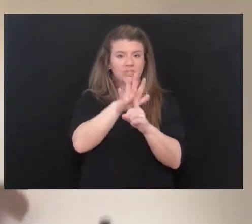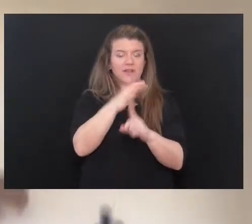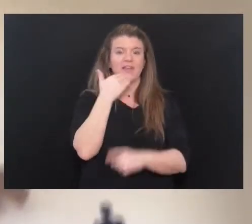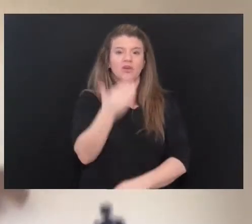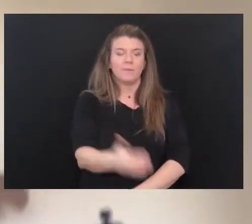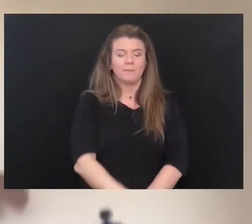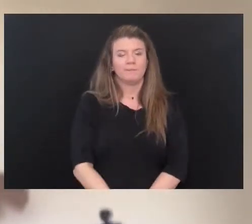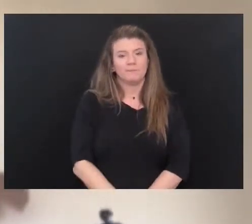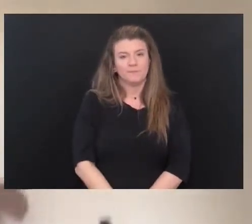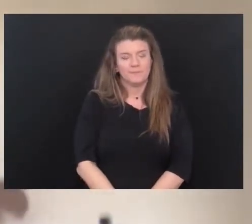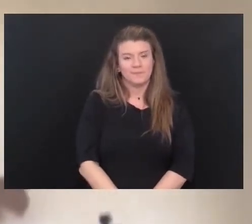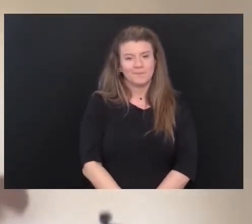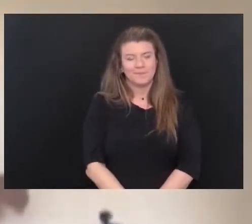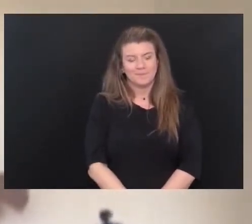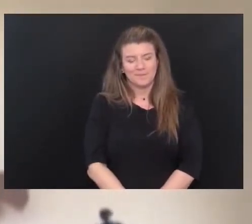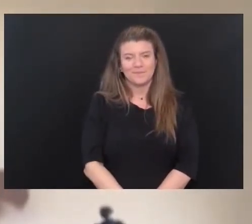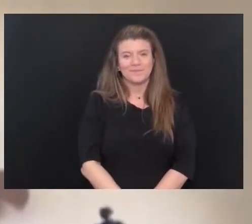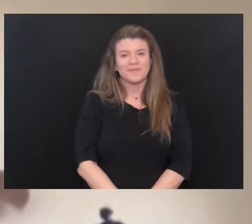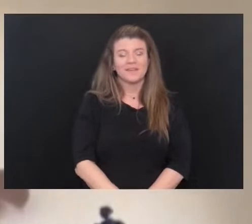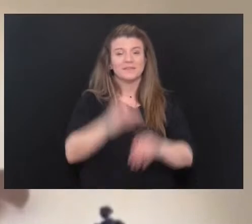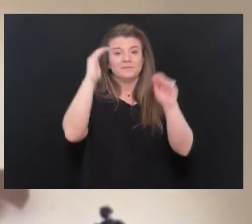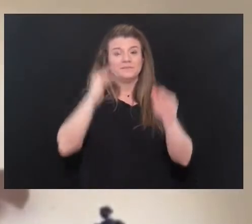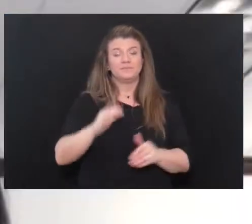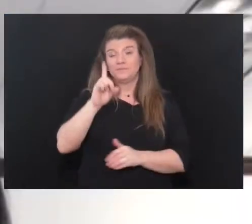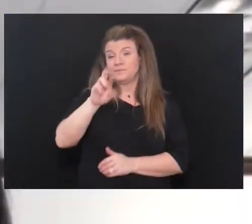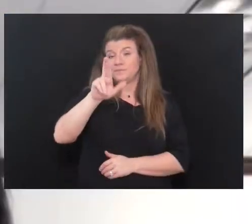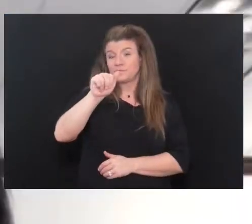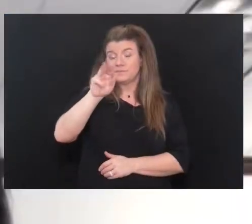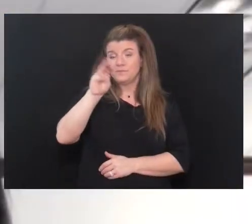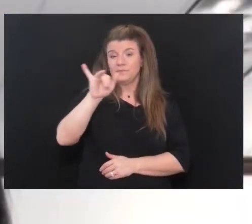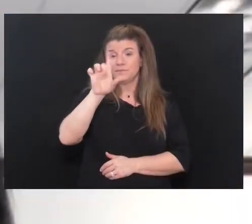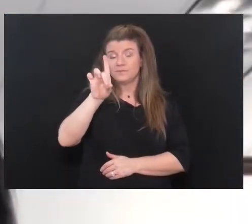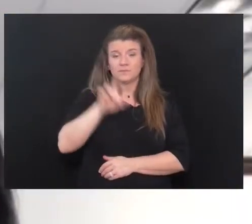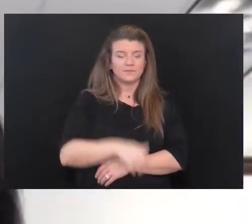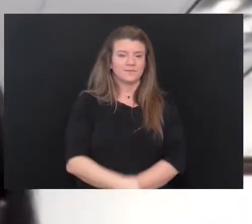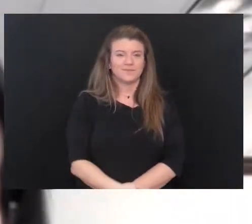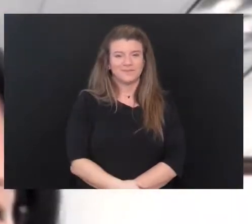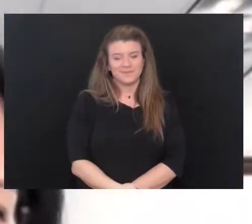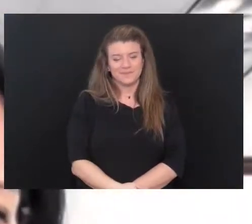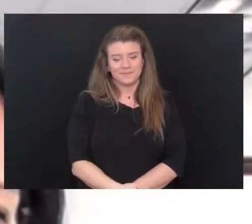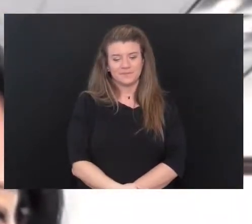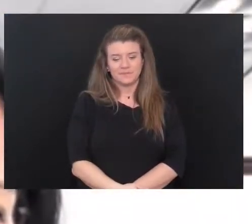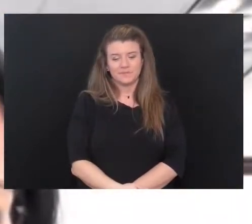you. Thank you, sir. Next, we'll go to Dr. Ayn Amjad, our State Health Officer.